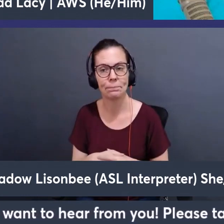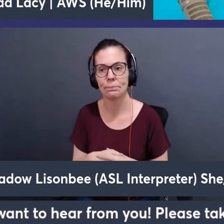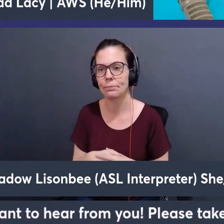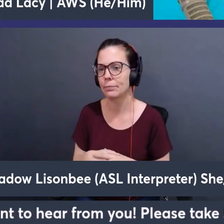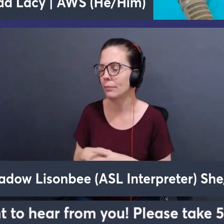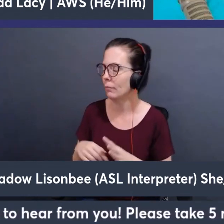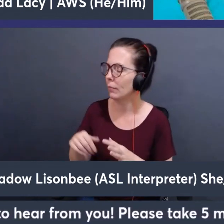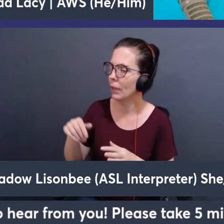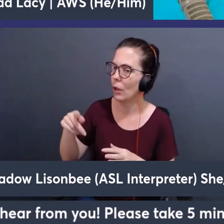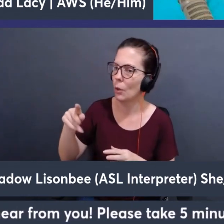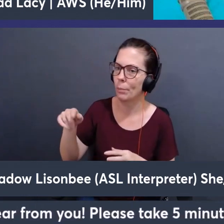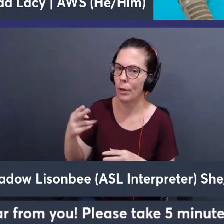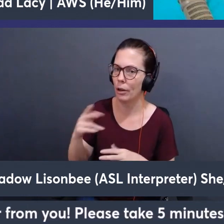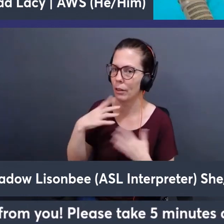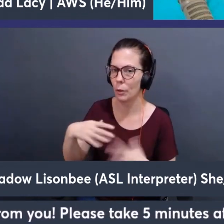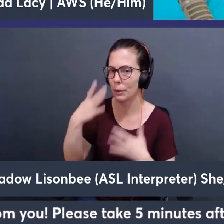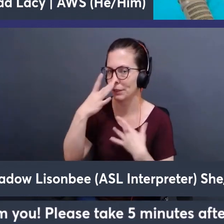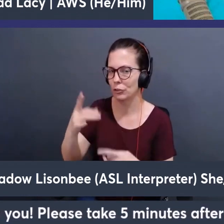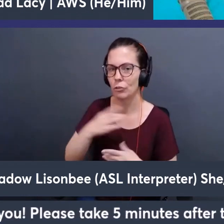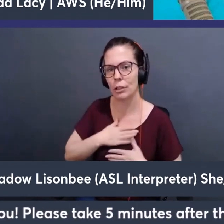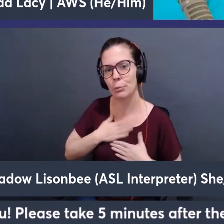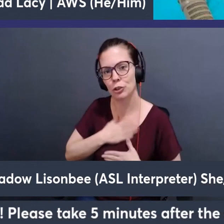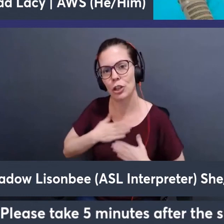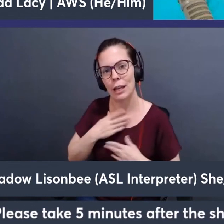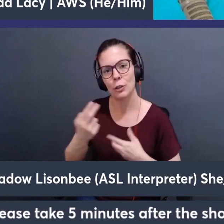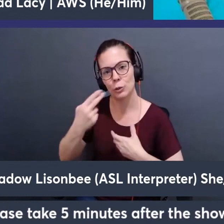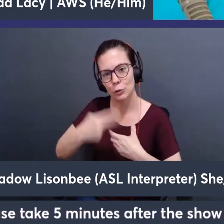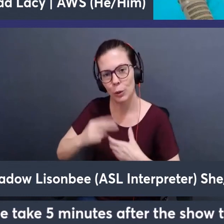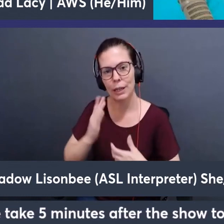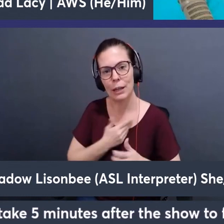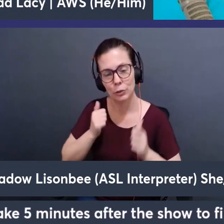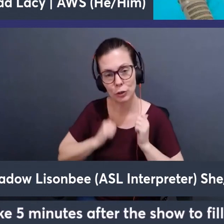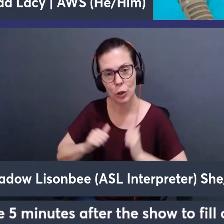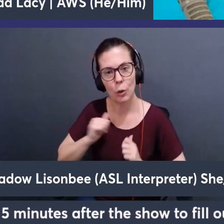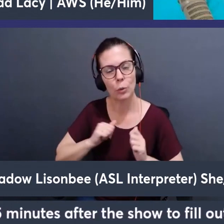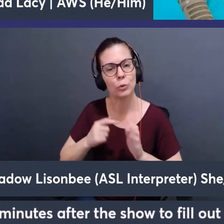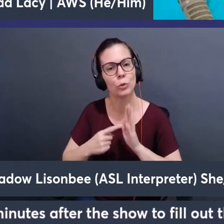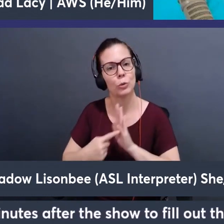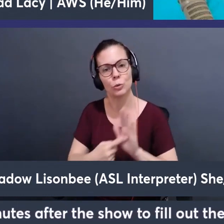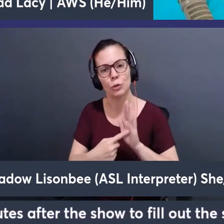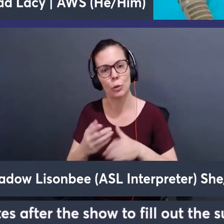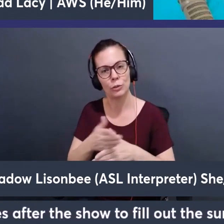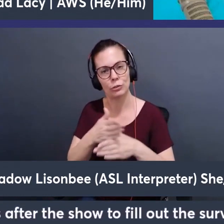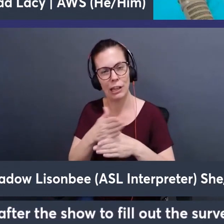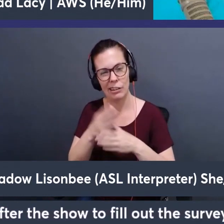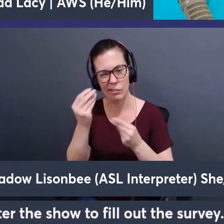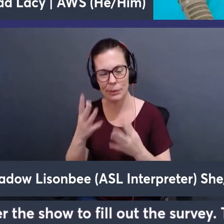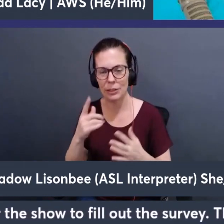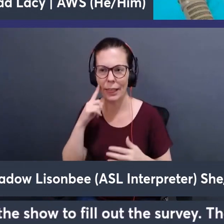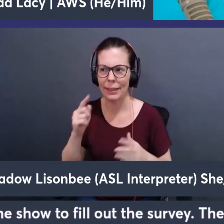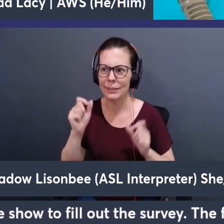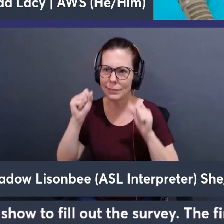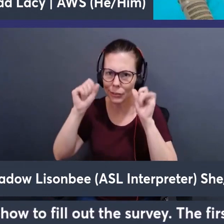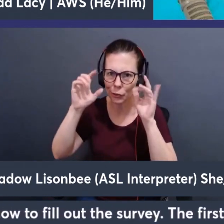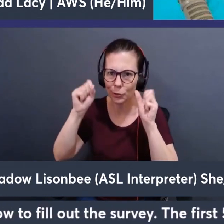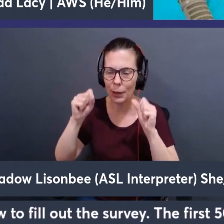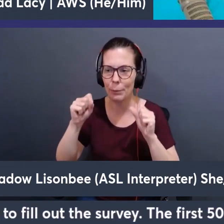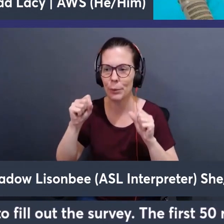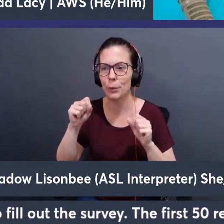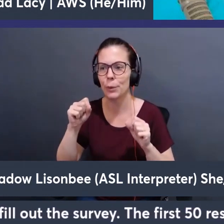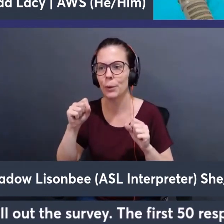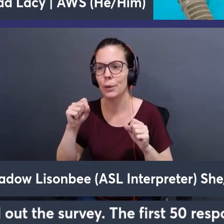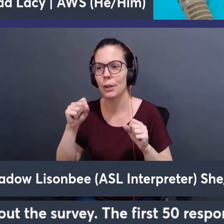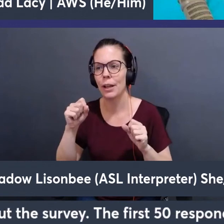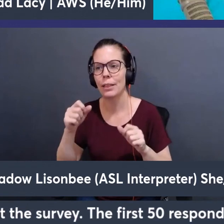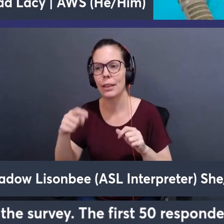Parth, it's super interesting. I really appreciate you coming on the show to share this information. I mean, I think it's incredible that that